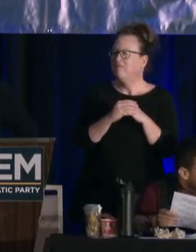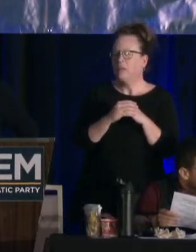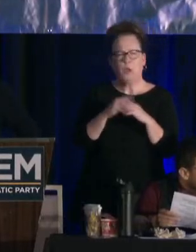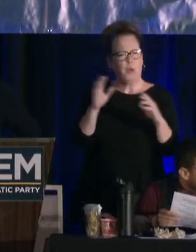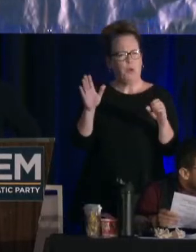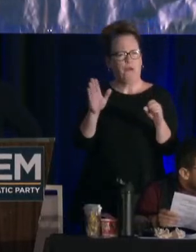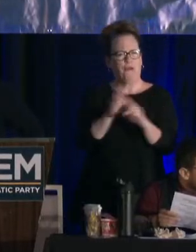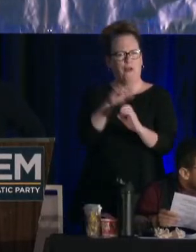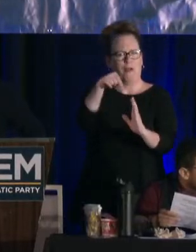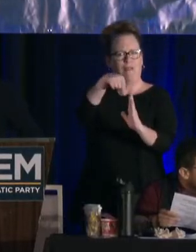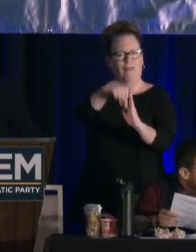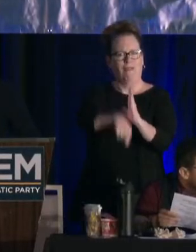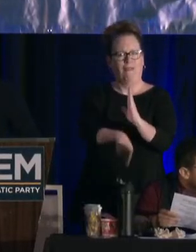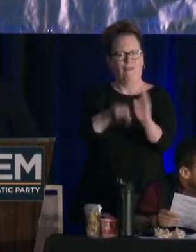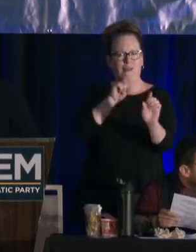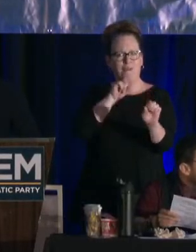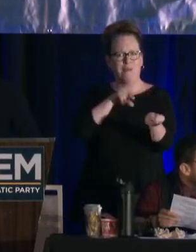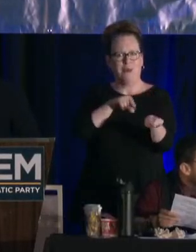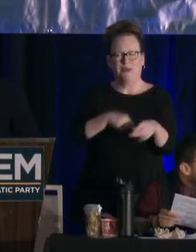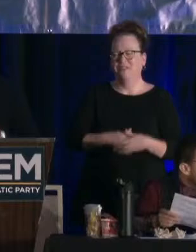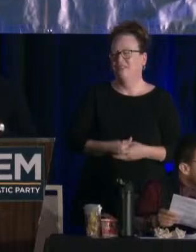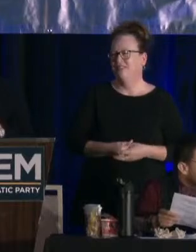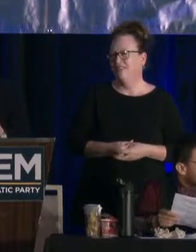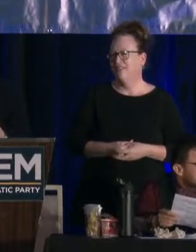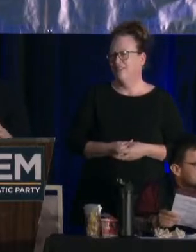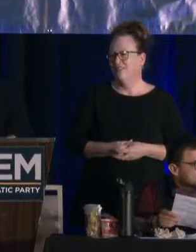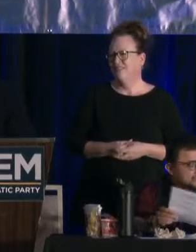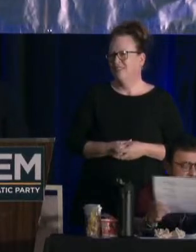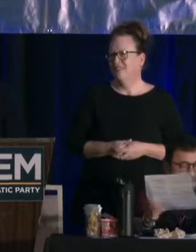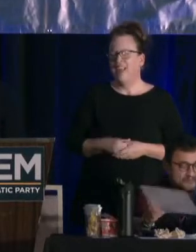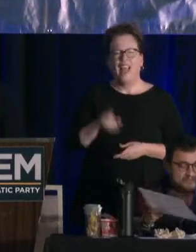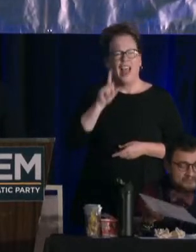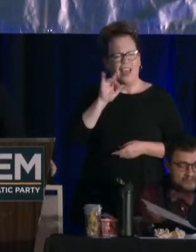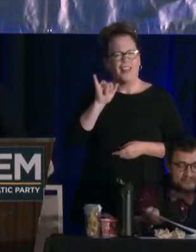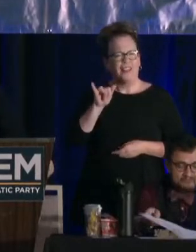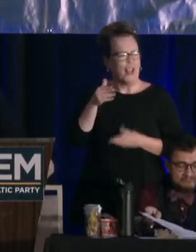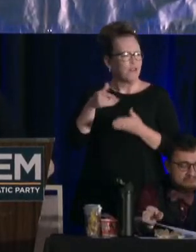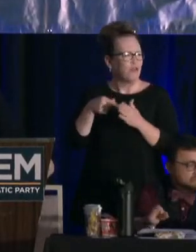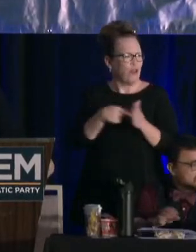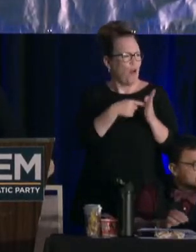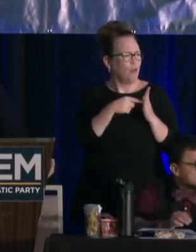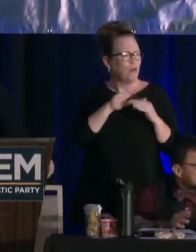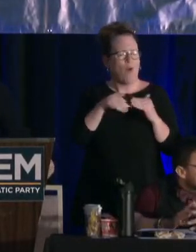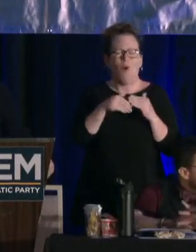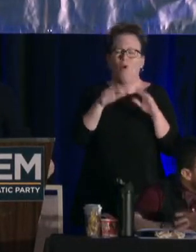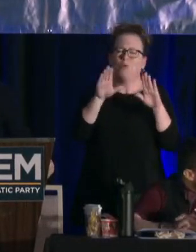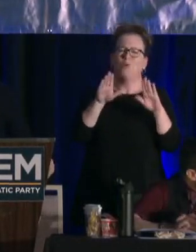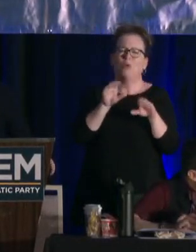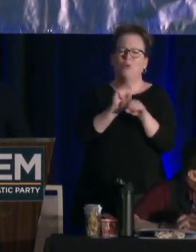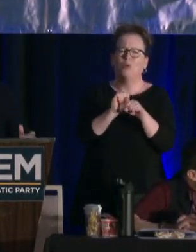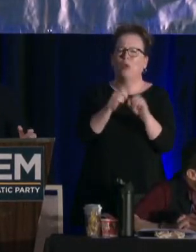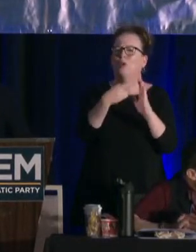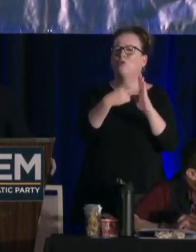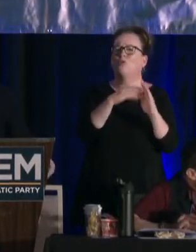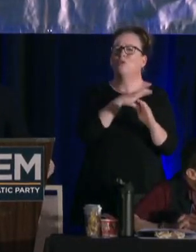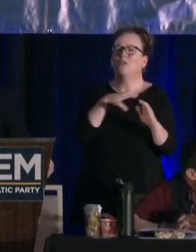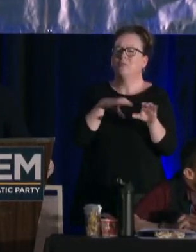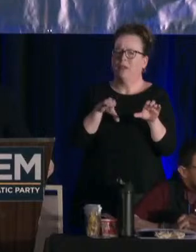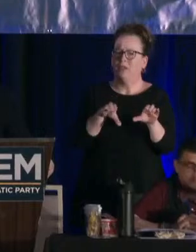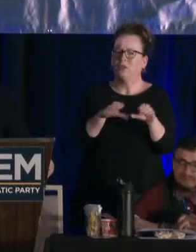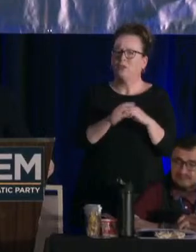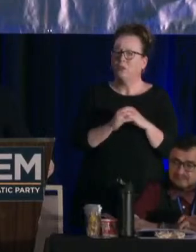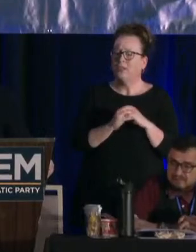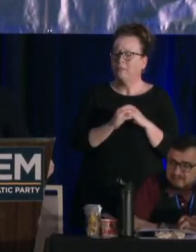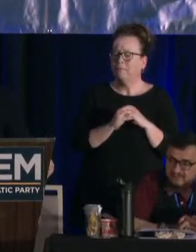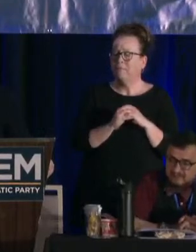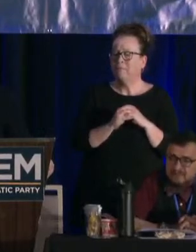comprehensive report, which I think speaks to all the great work that the Rules Committee is doing to make sure that we have an